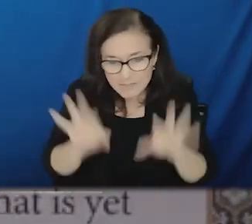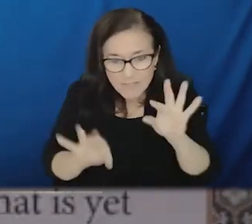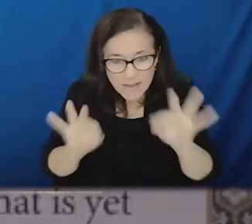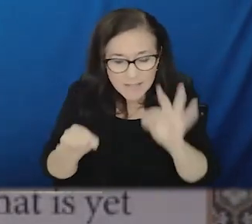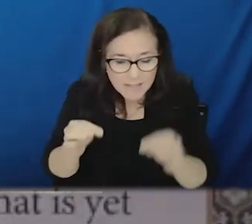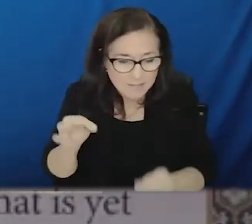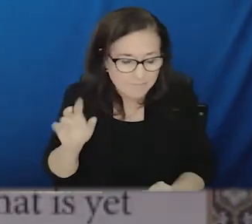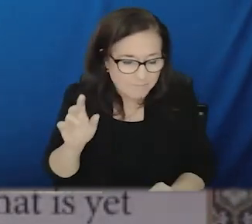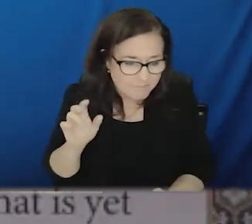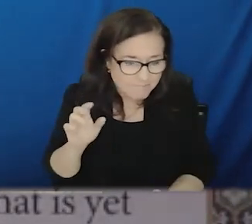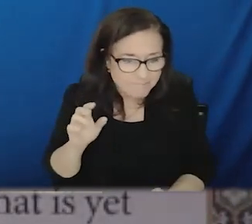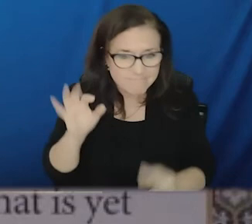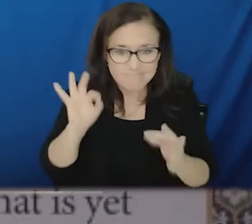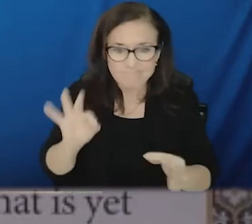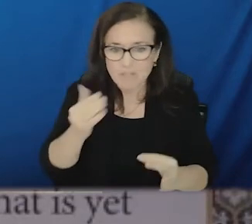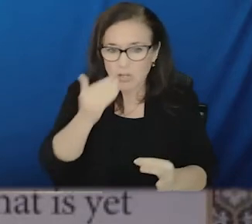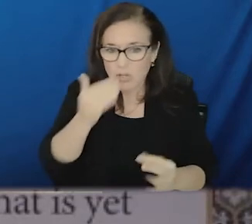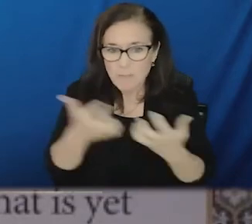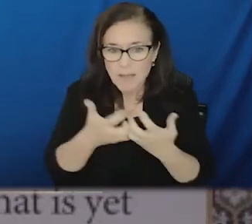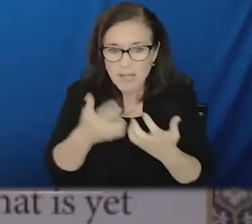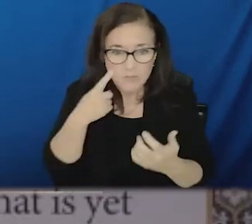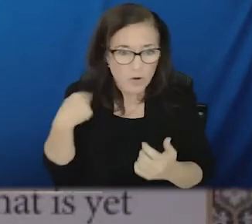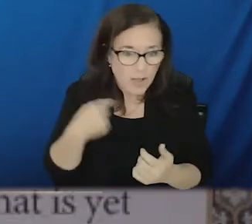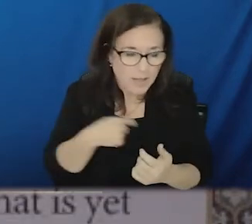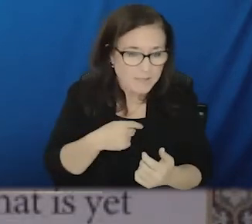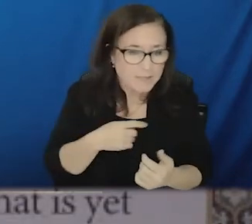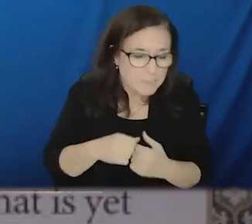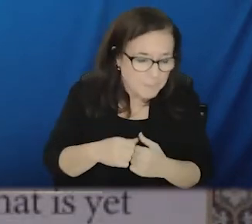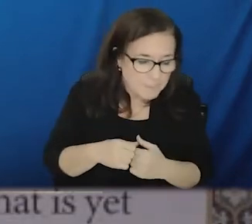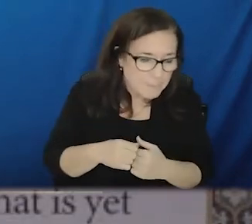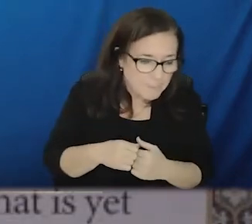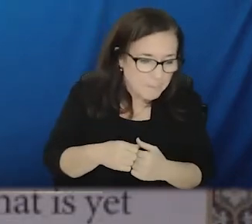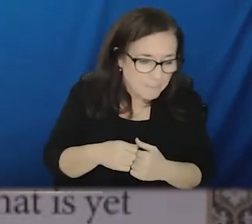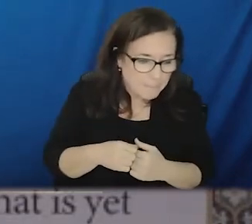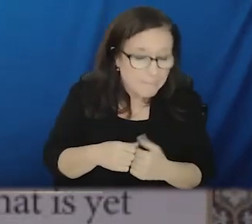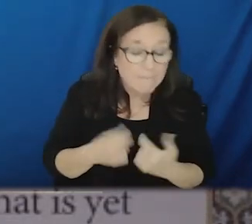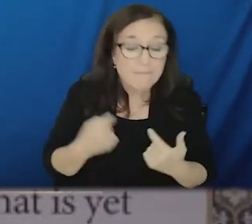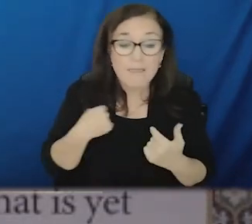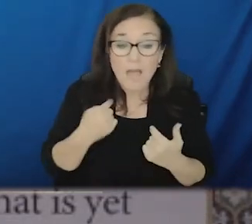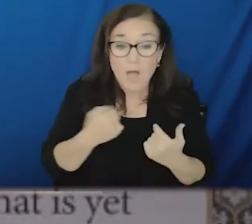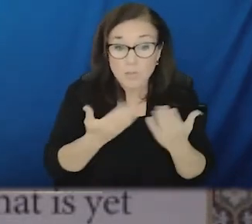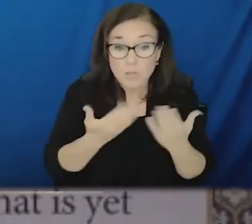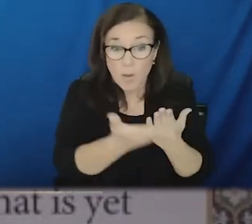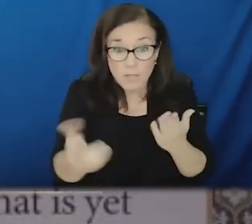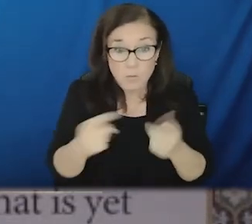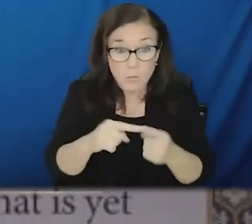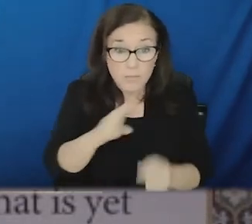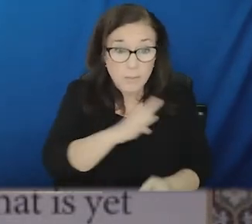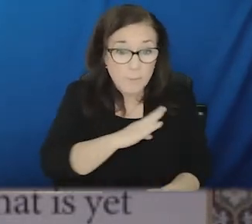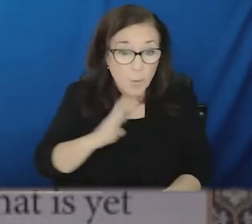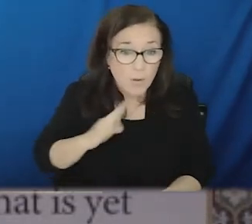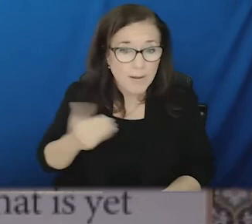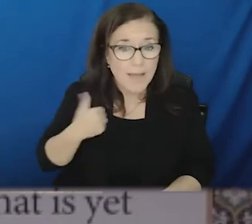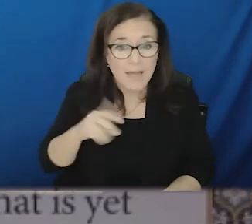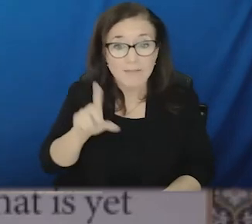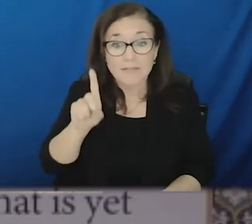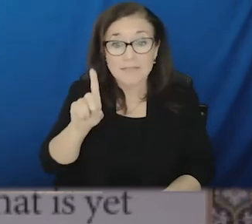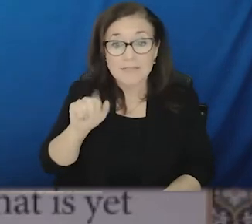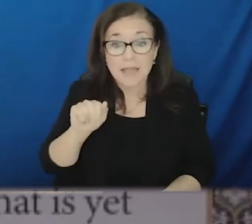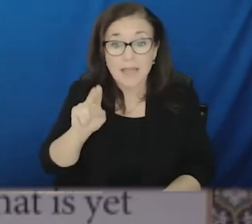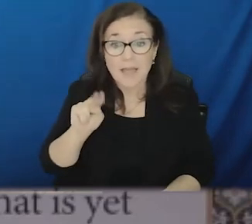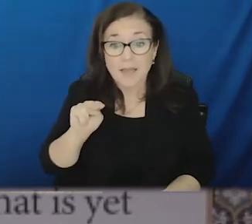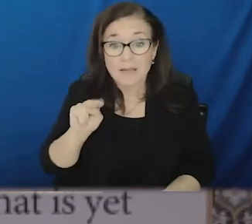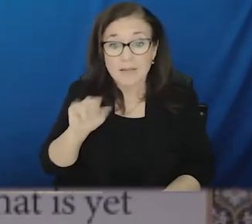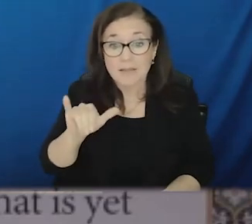in that position. I also have ready for the board, if you have any questions, Ms. Danielle Connolly, available for any questions from the